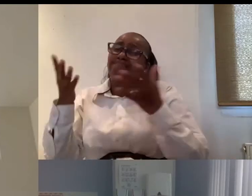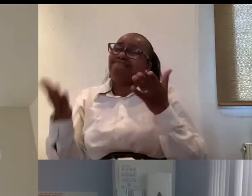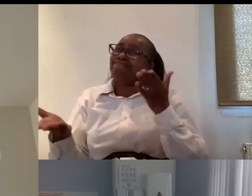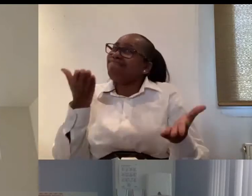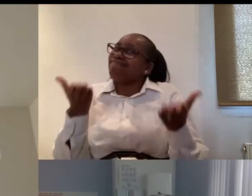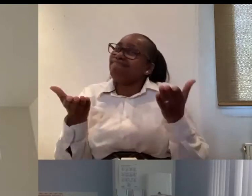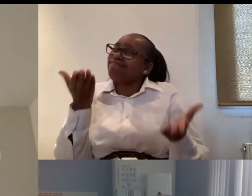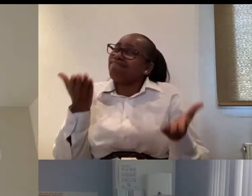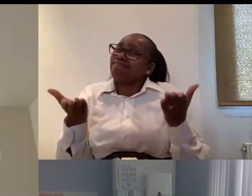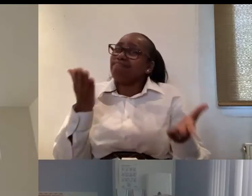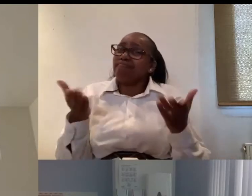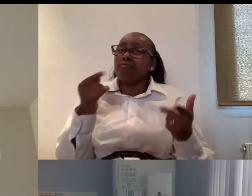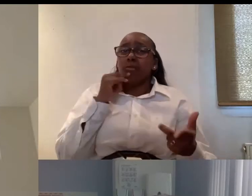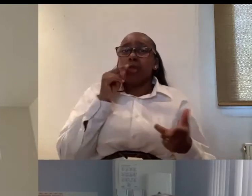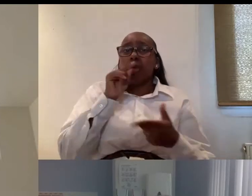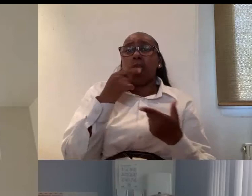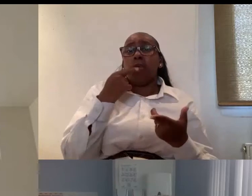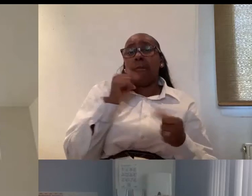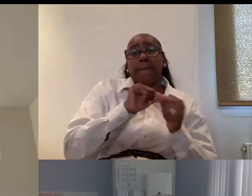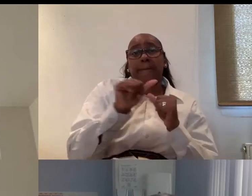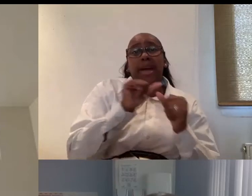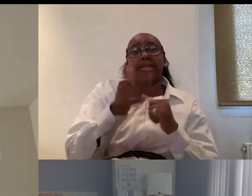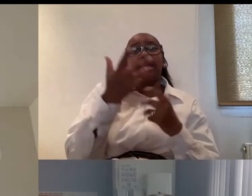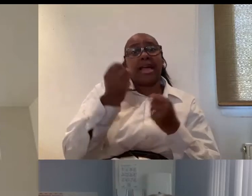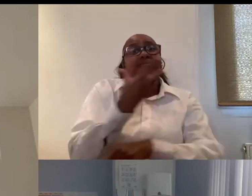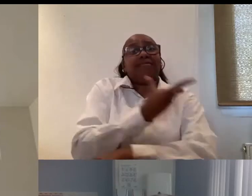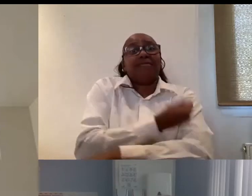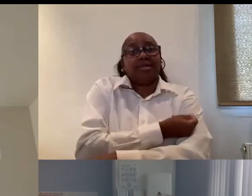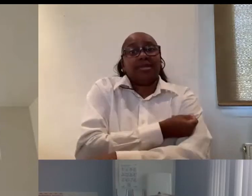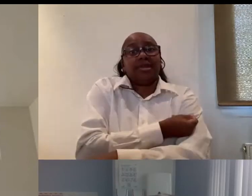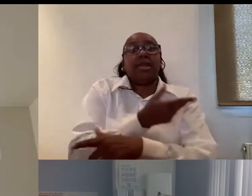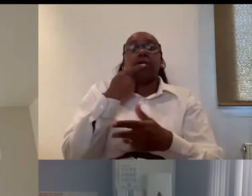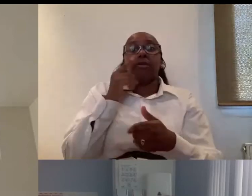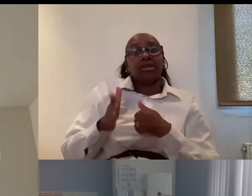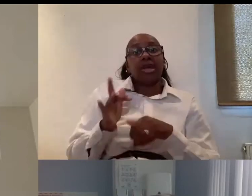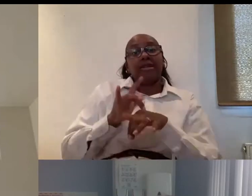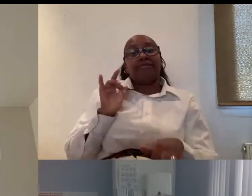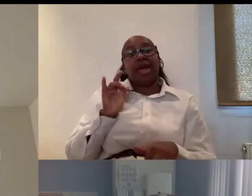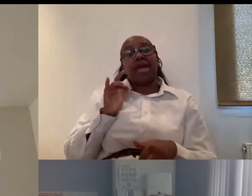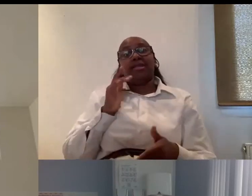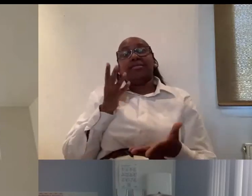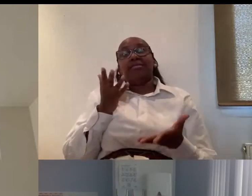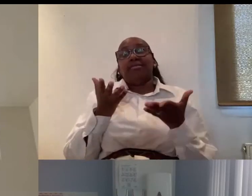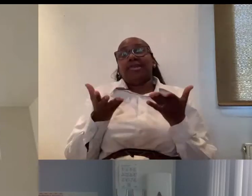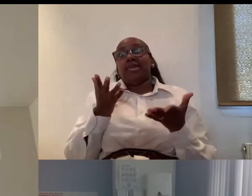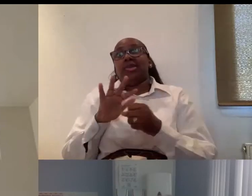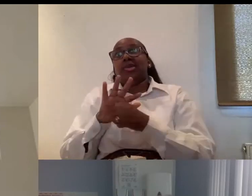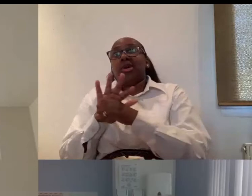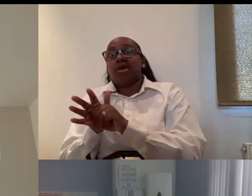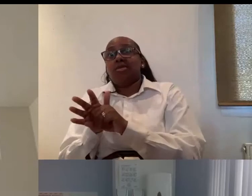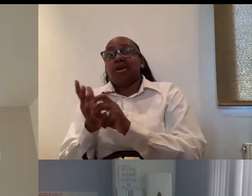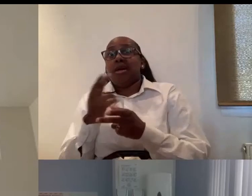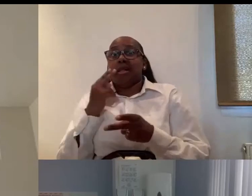majority of people, you're far better off having the vaccine because the side effects in comparison to disease are